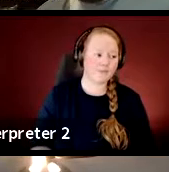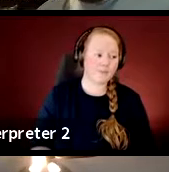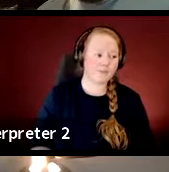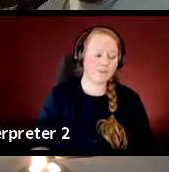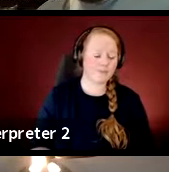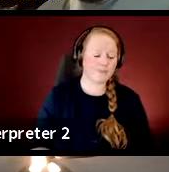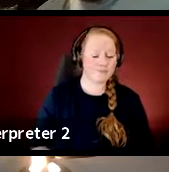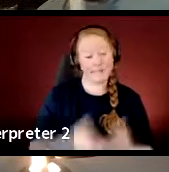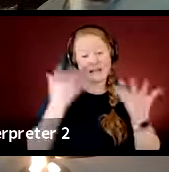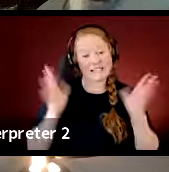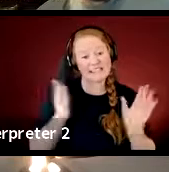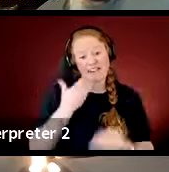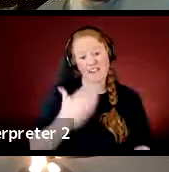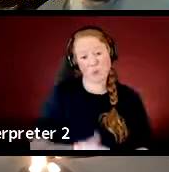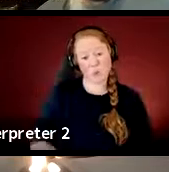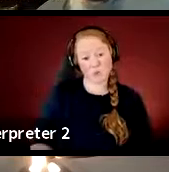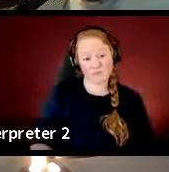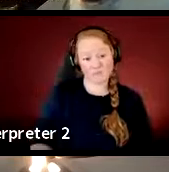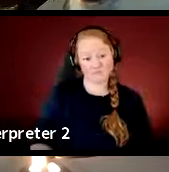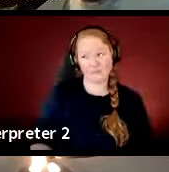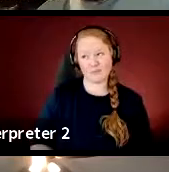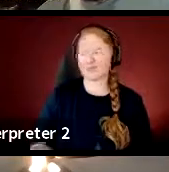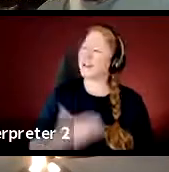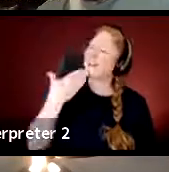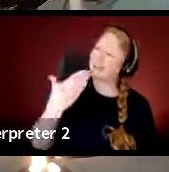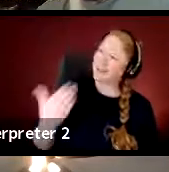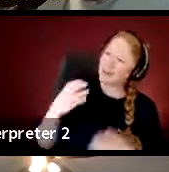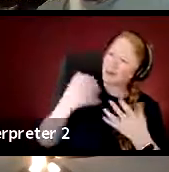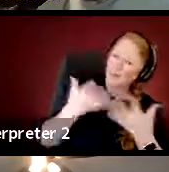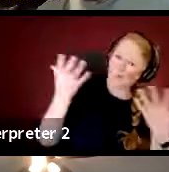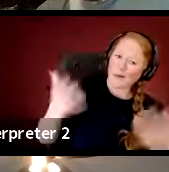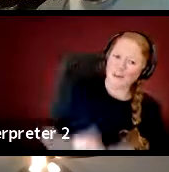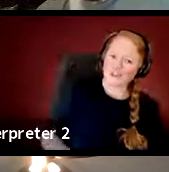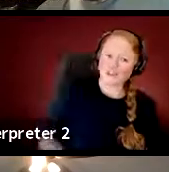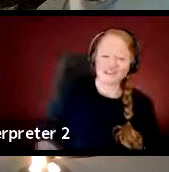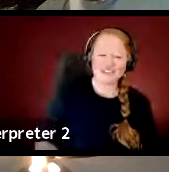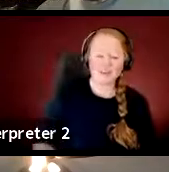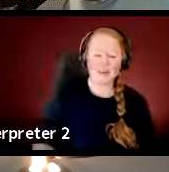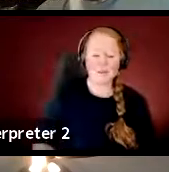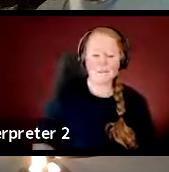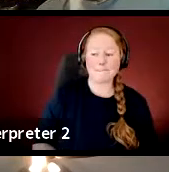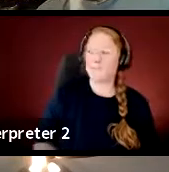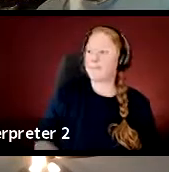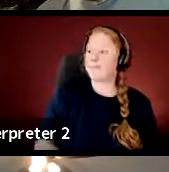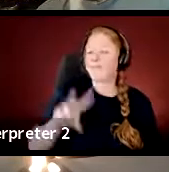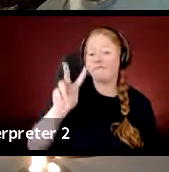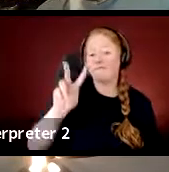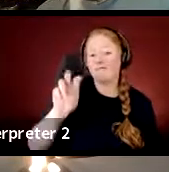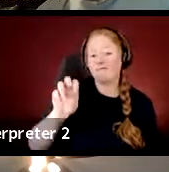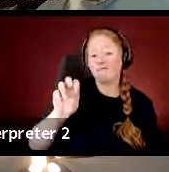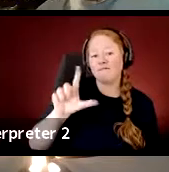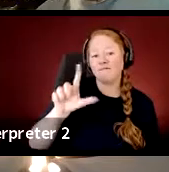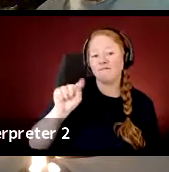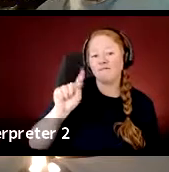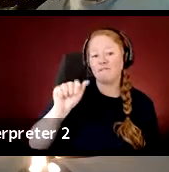And that's it. Thank you. Thank y'all so much. Velta Smith.